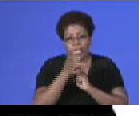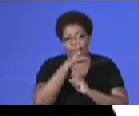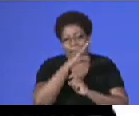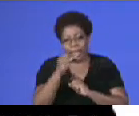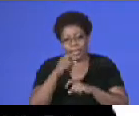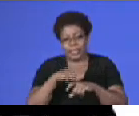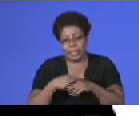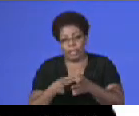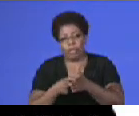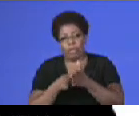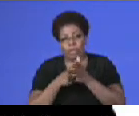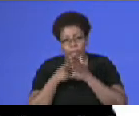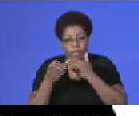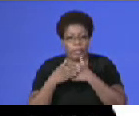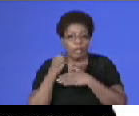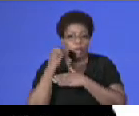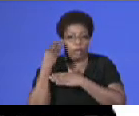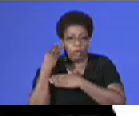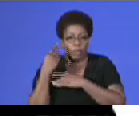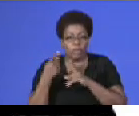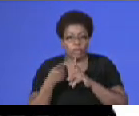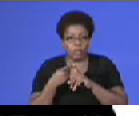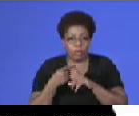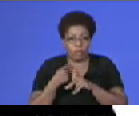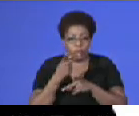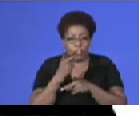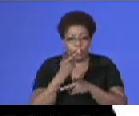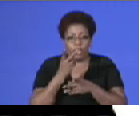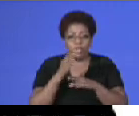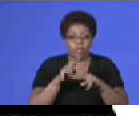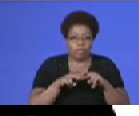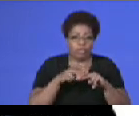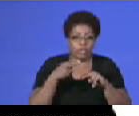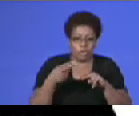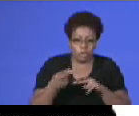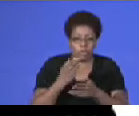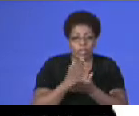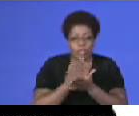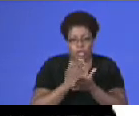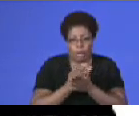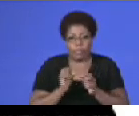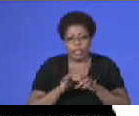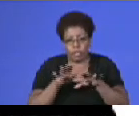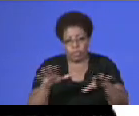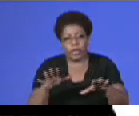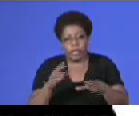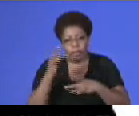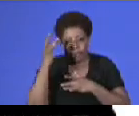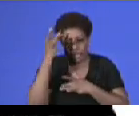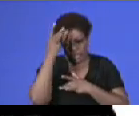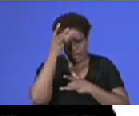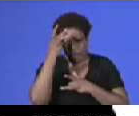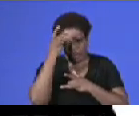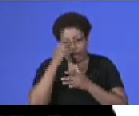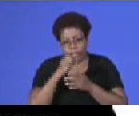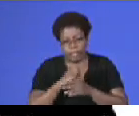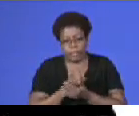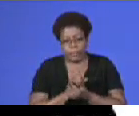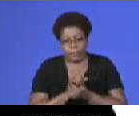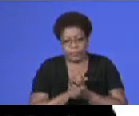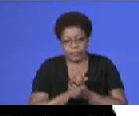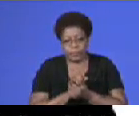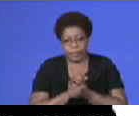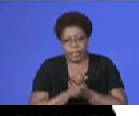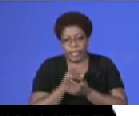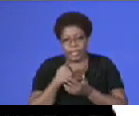and lockdowns that have been implemented to mitigate the spread of the virus. Here's Altavi's Munnings. It was back on